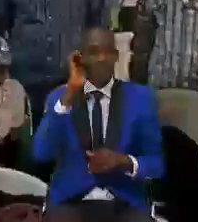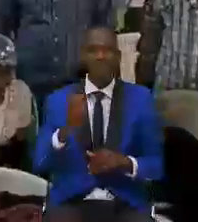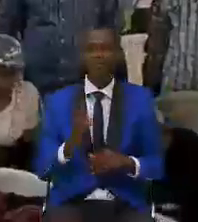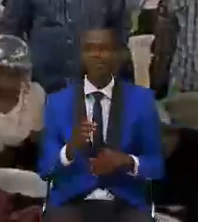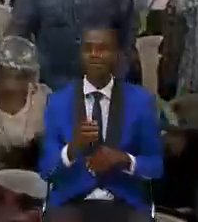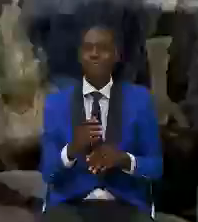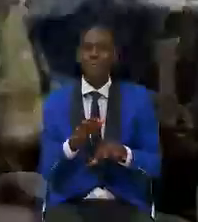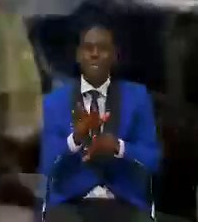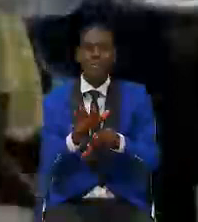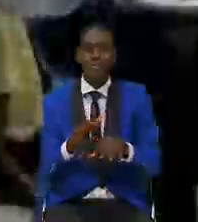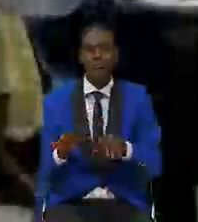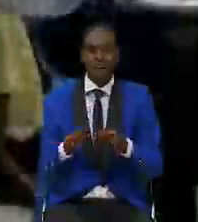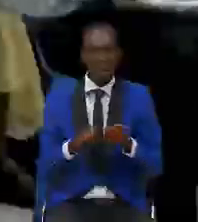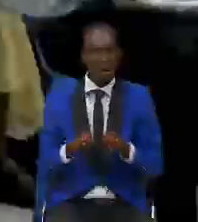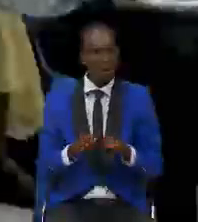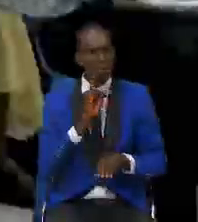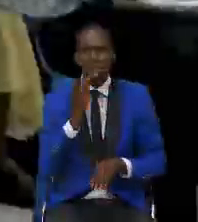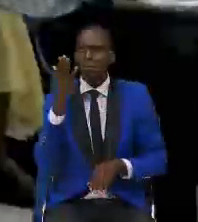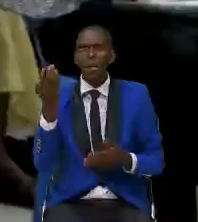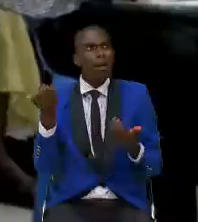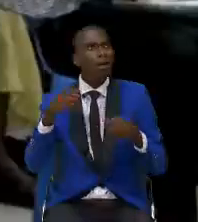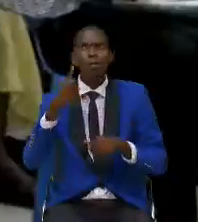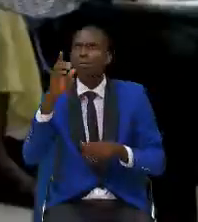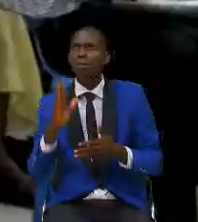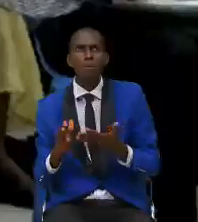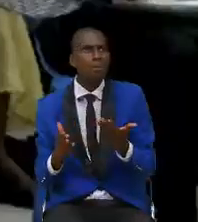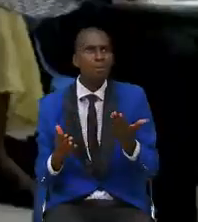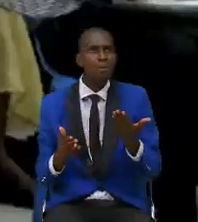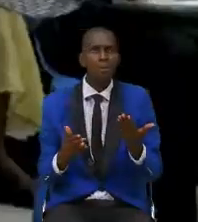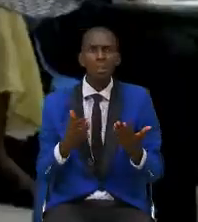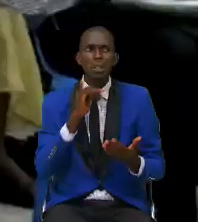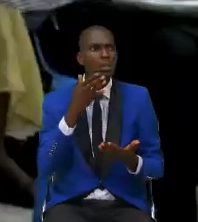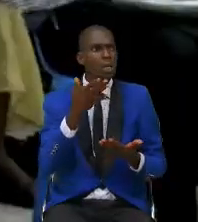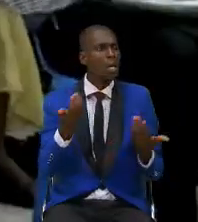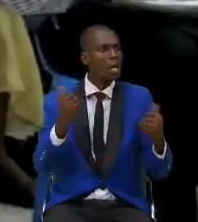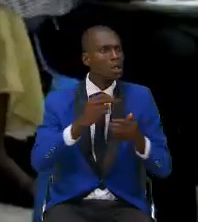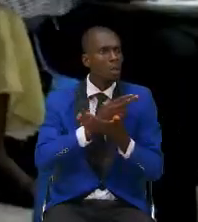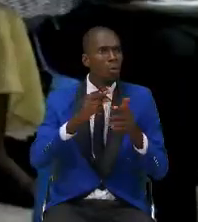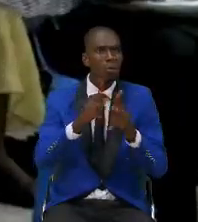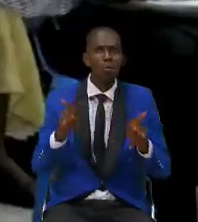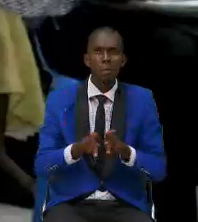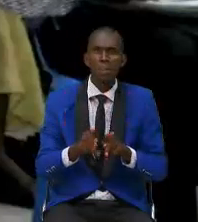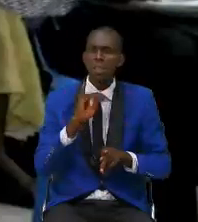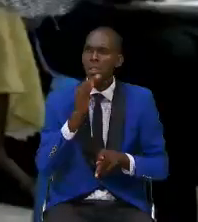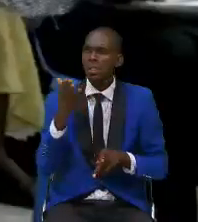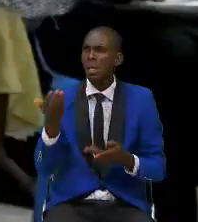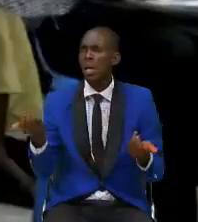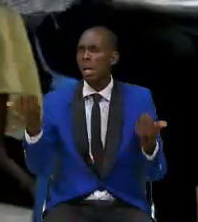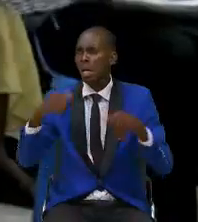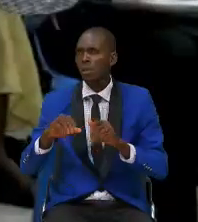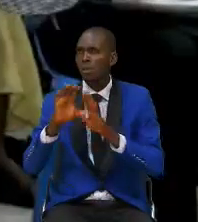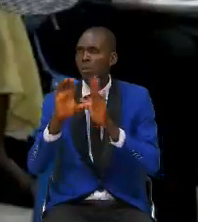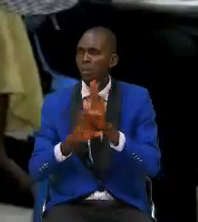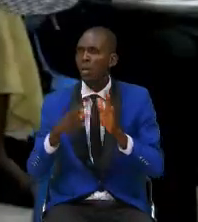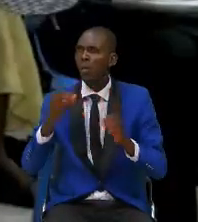is there any God? Is there any temple? Is there any sanctuary? Is there any commandment of God? Bring the